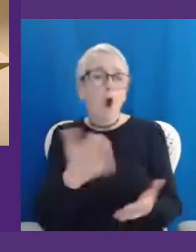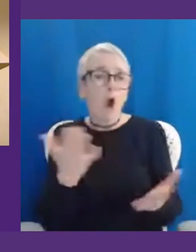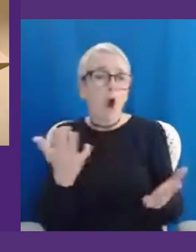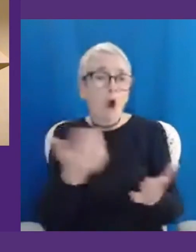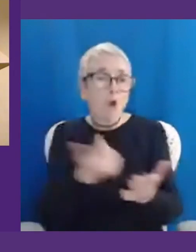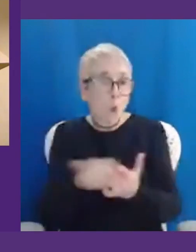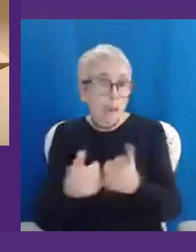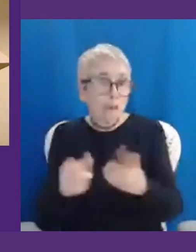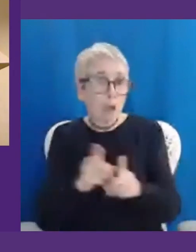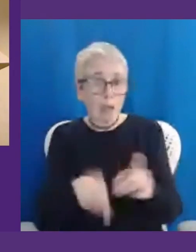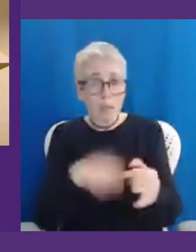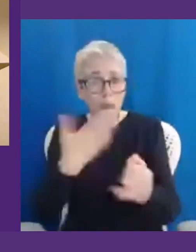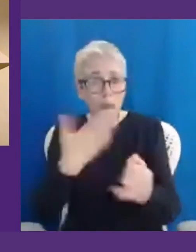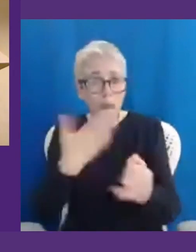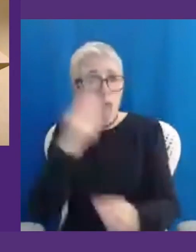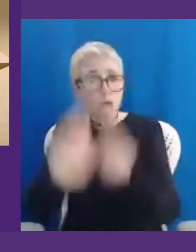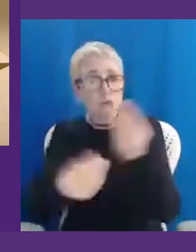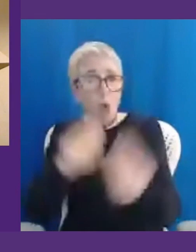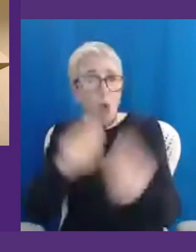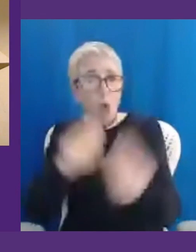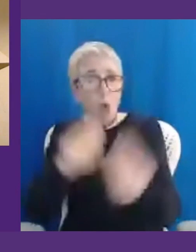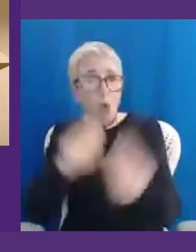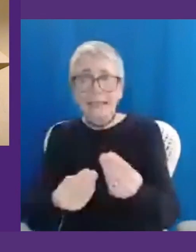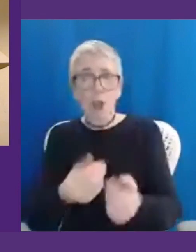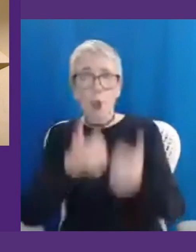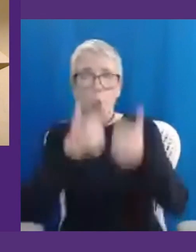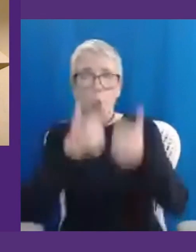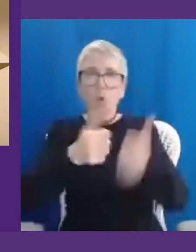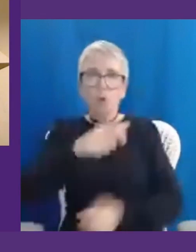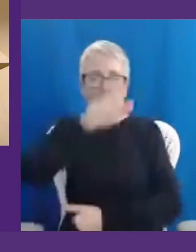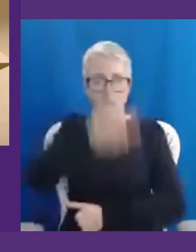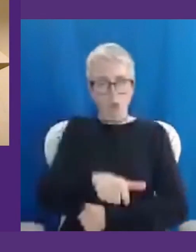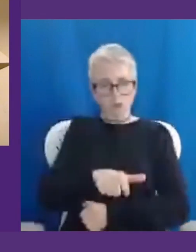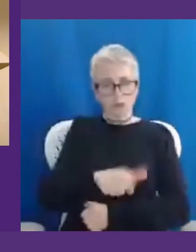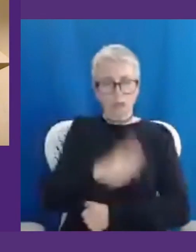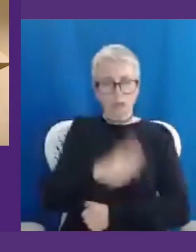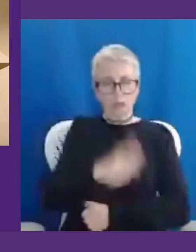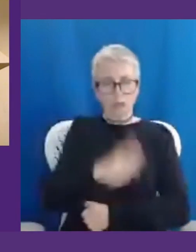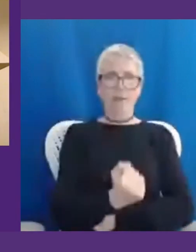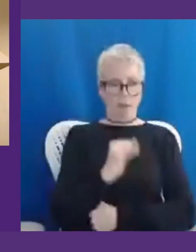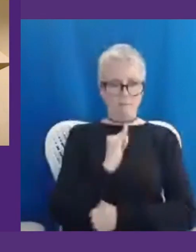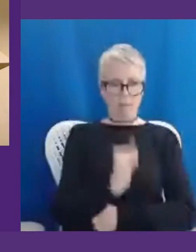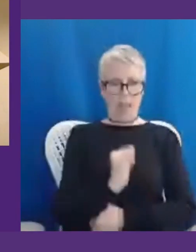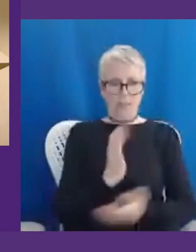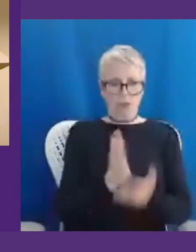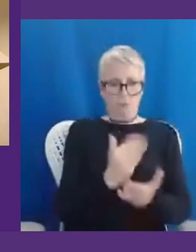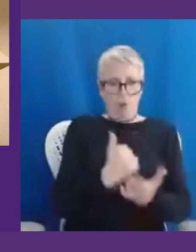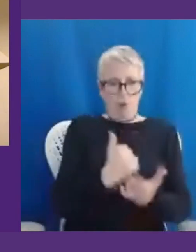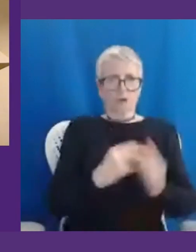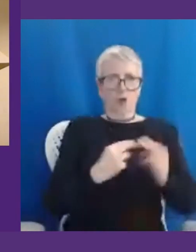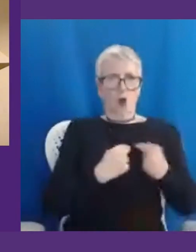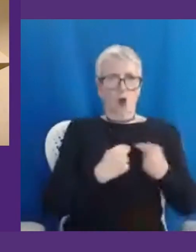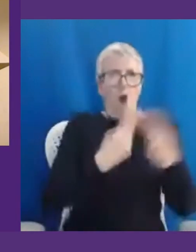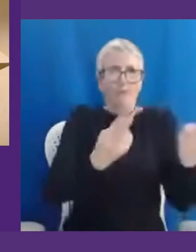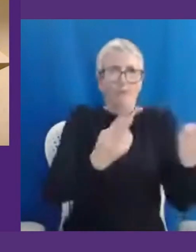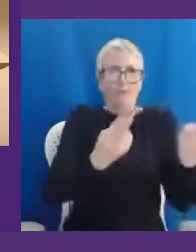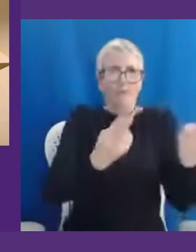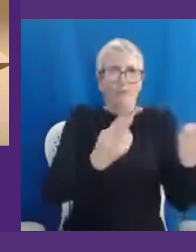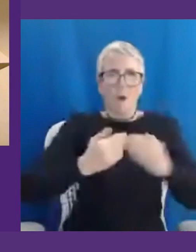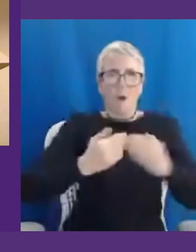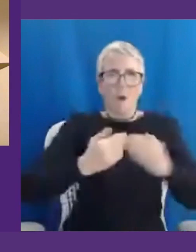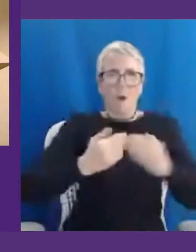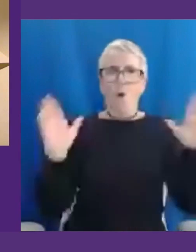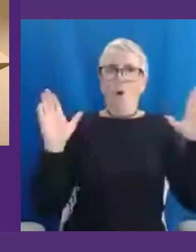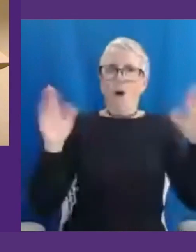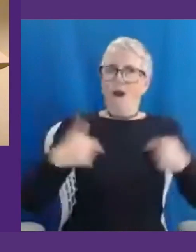impairment or a bad character being condemned to a life of isolation and suffering.